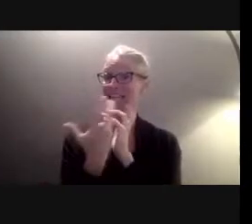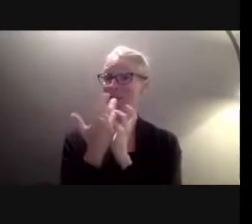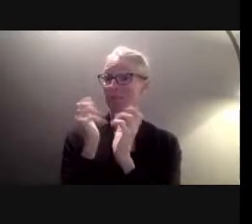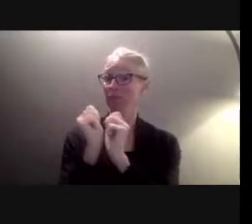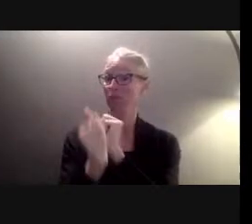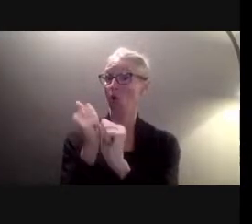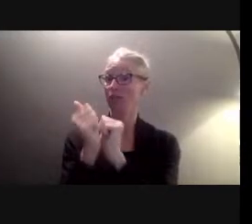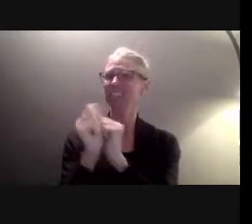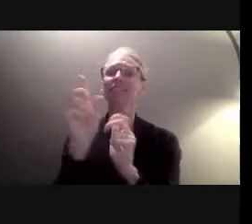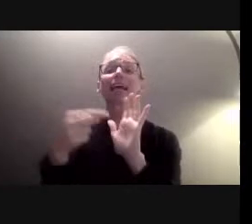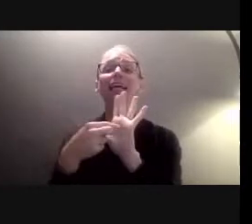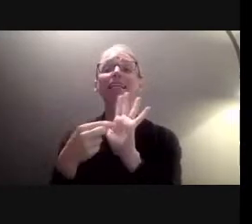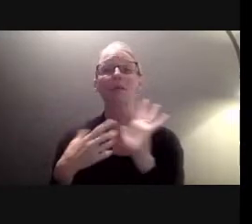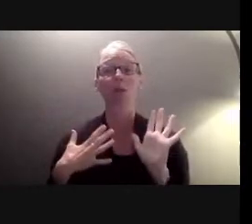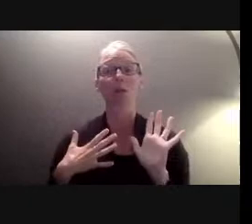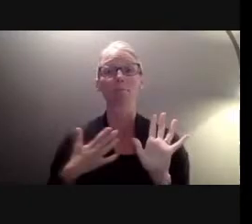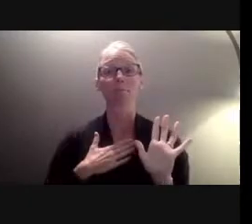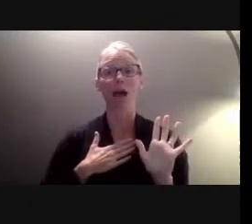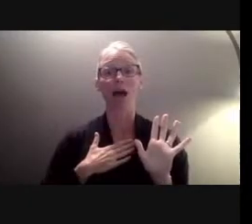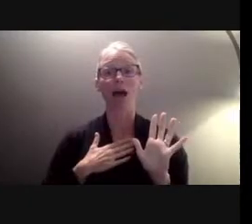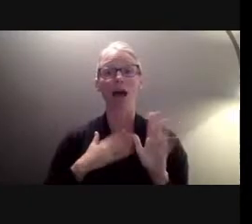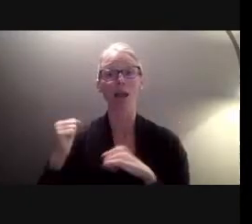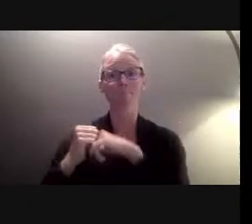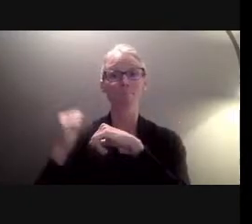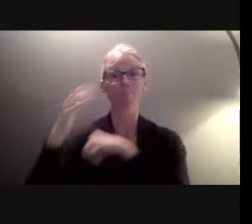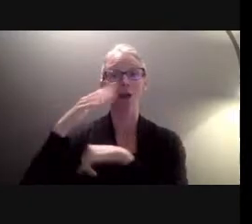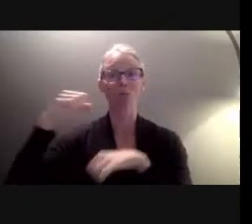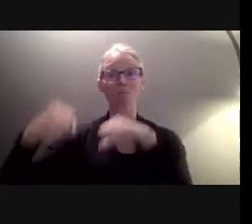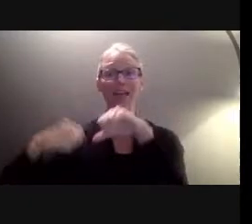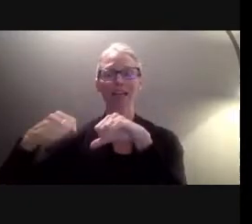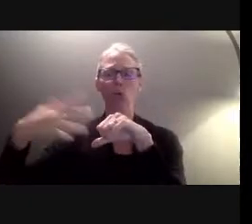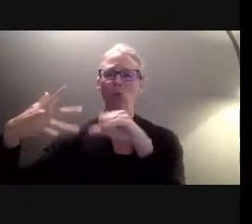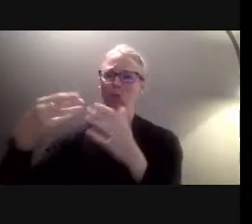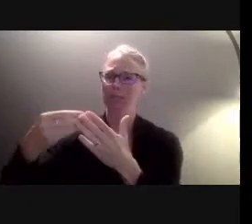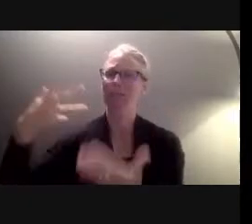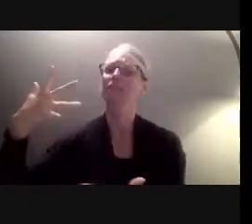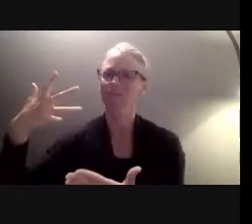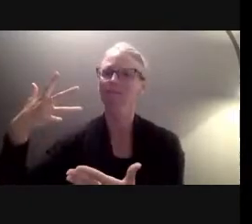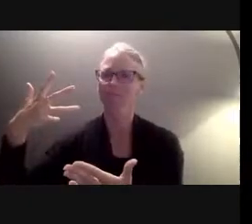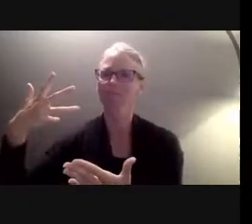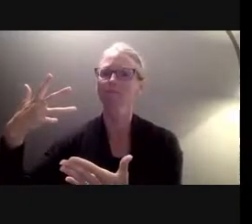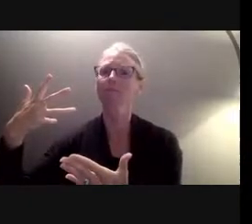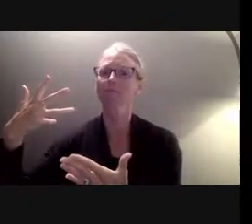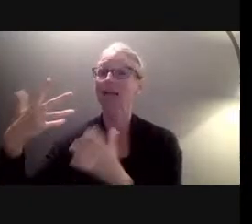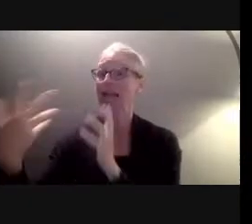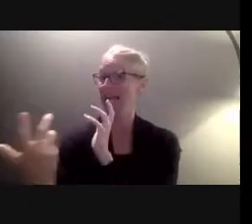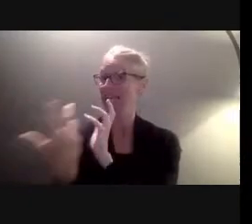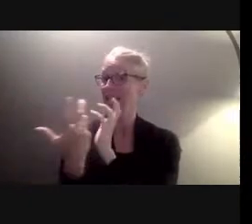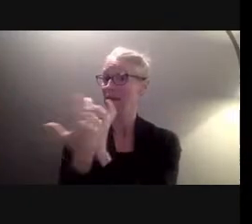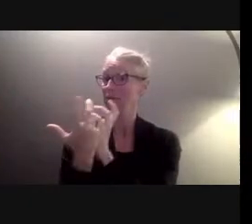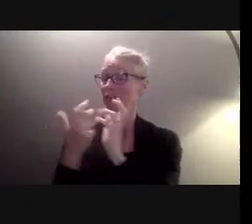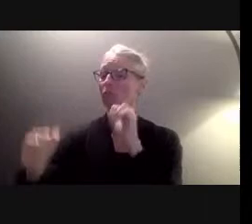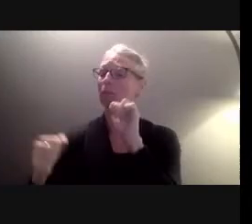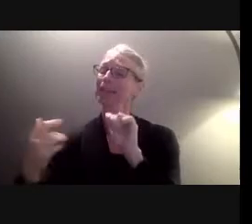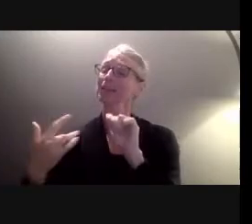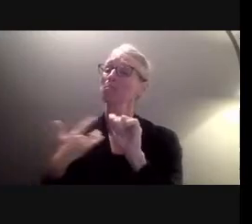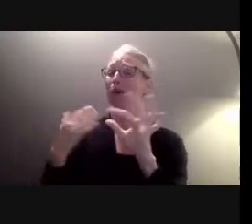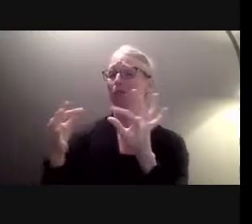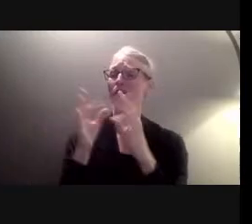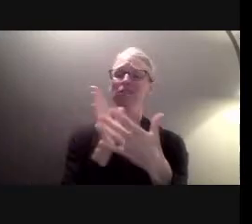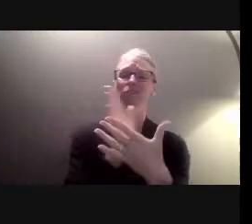my mountain bike was very expensive to get. On average, adaptive mountain bikes can be from anywhere